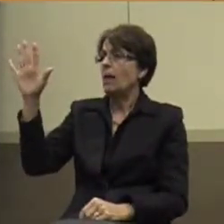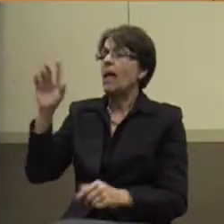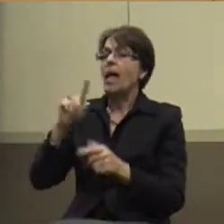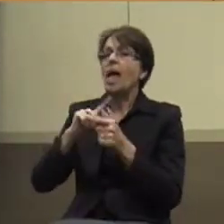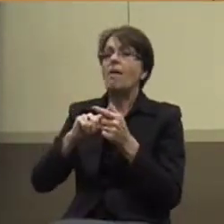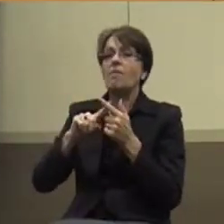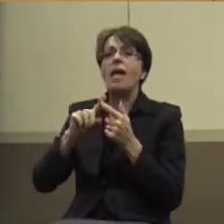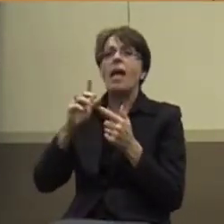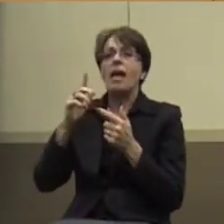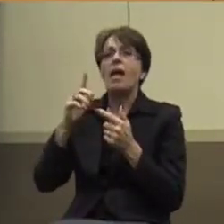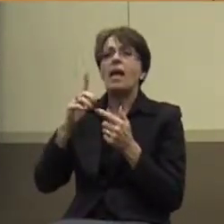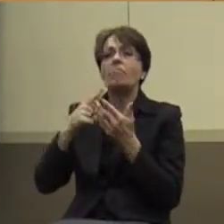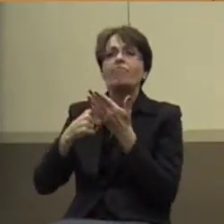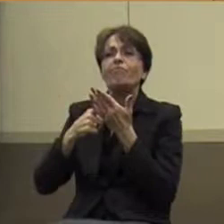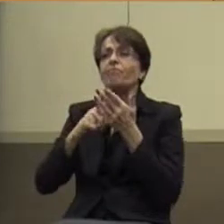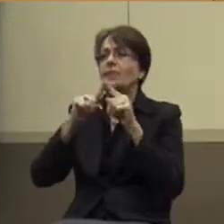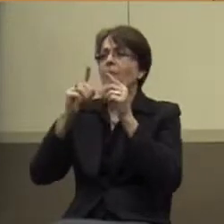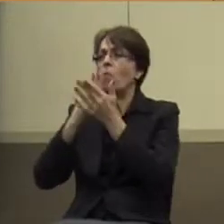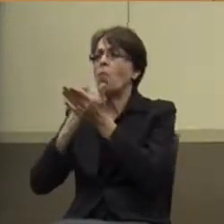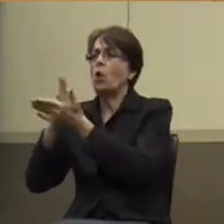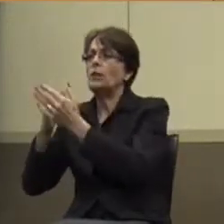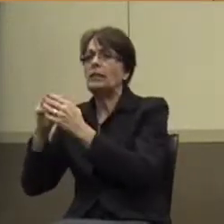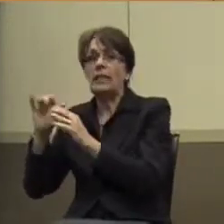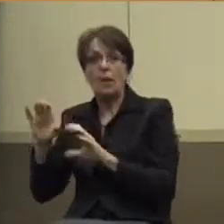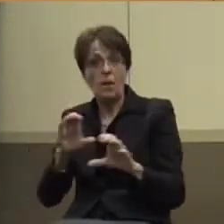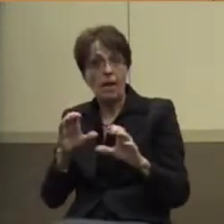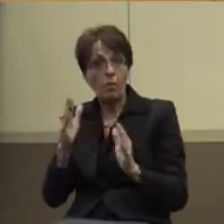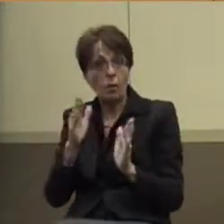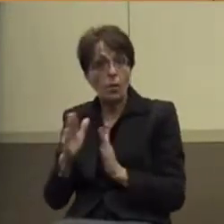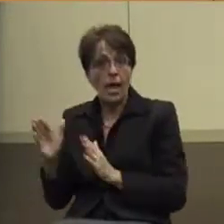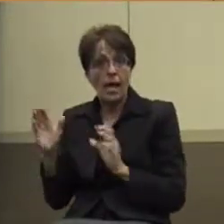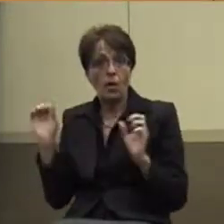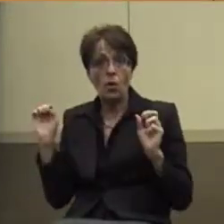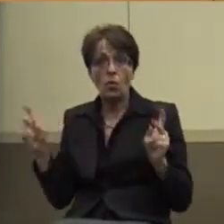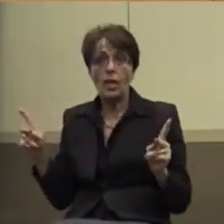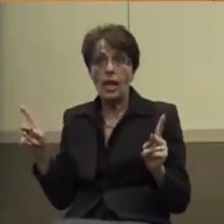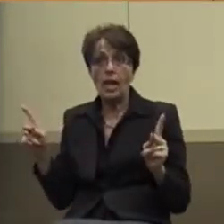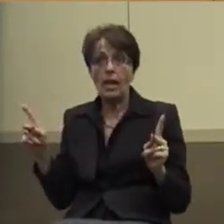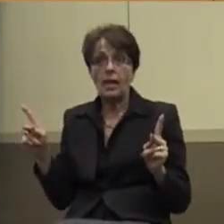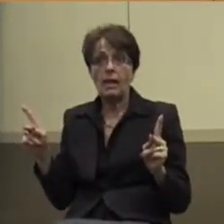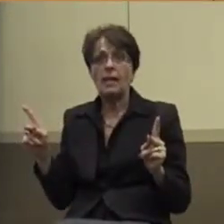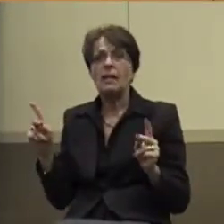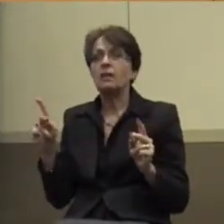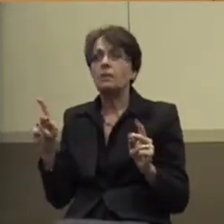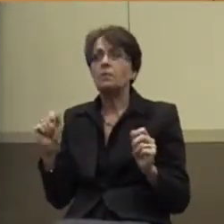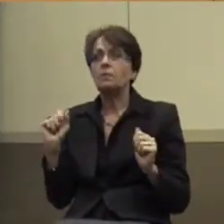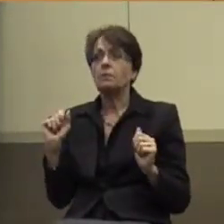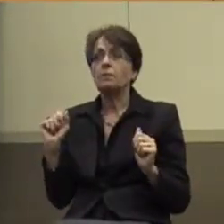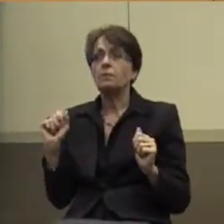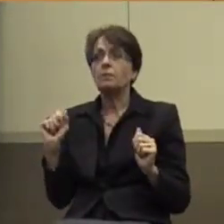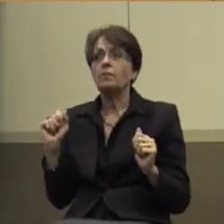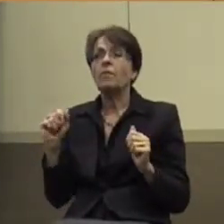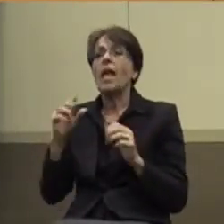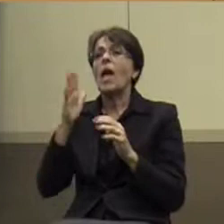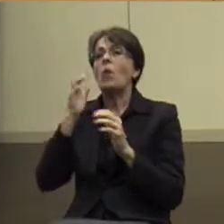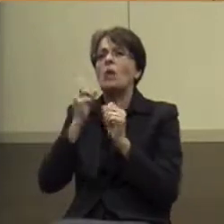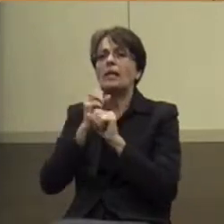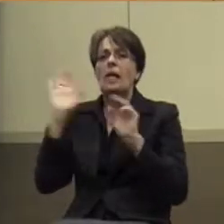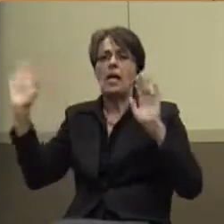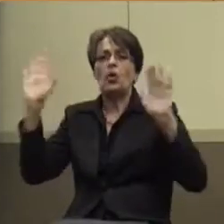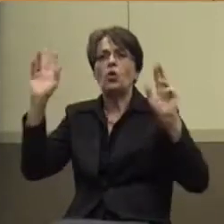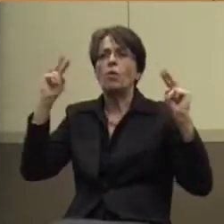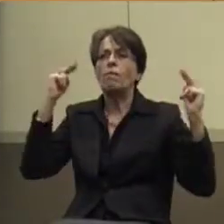the behavior plan, okay? And I'll get some different viewpoints from all of you guys, like on what you